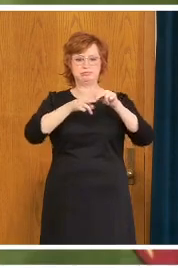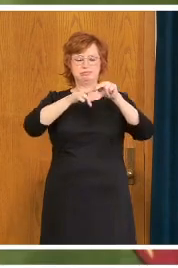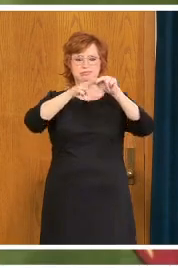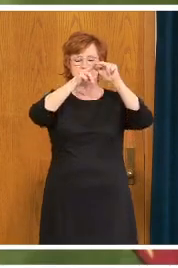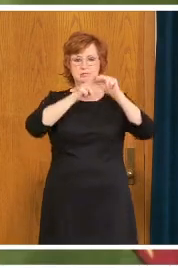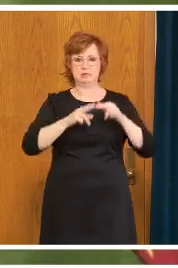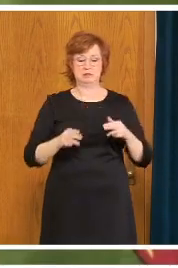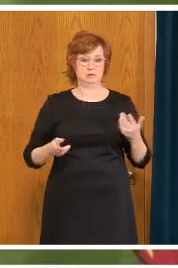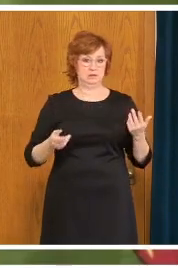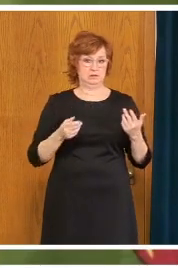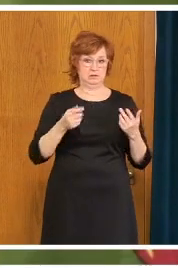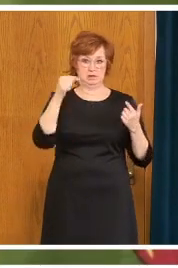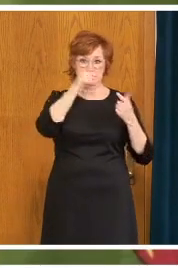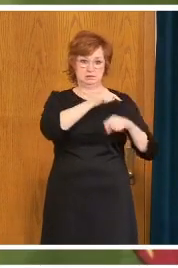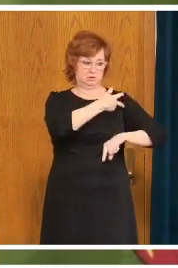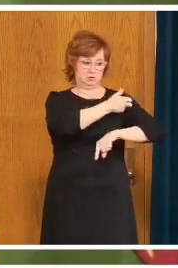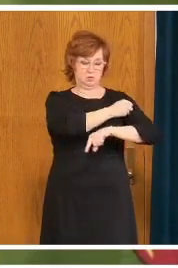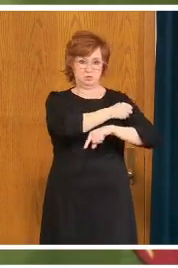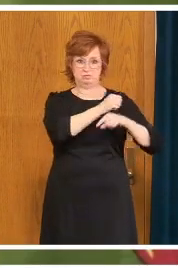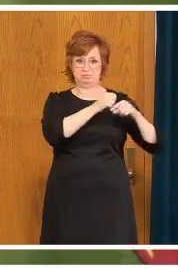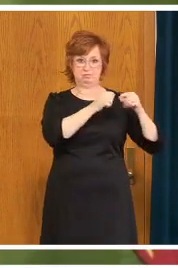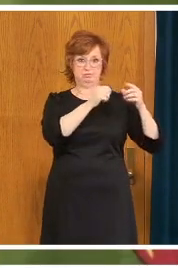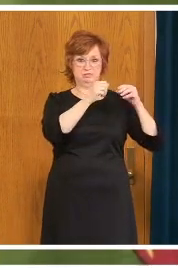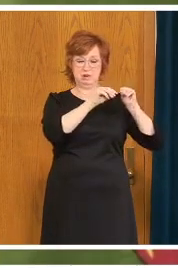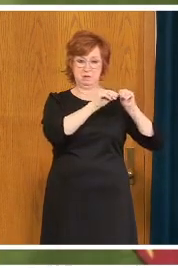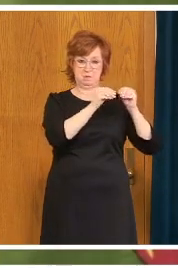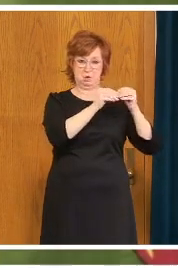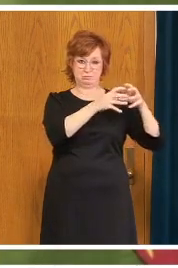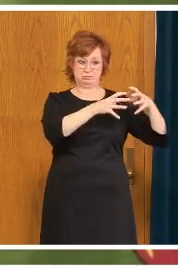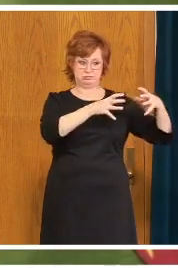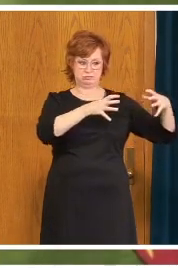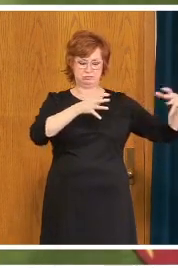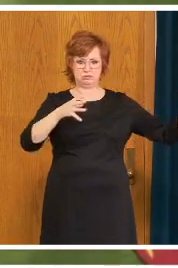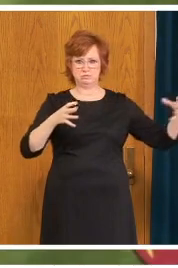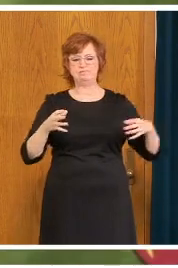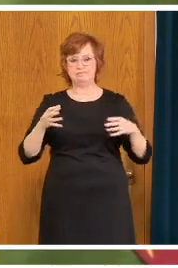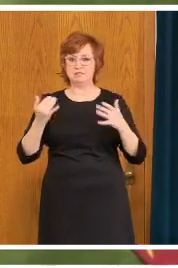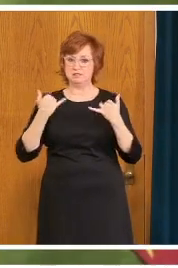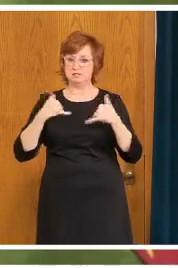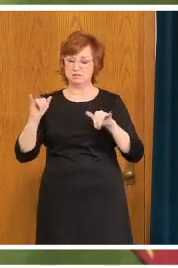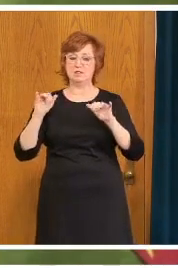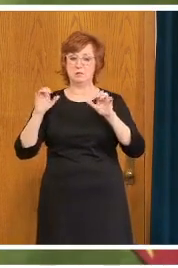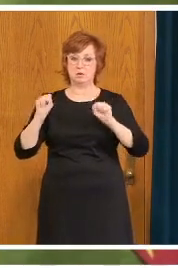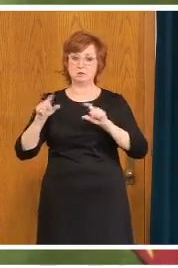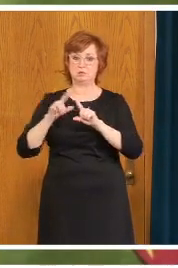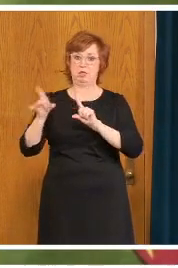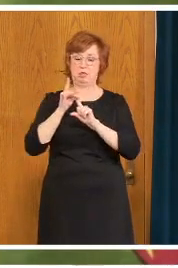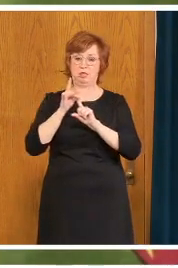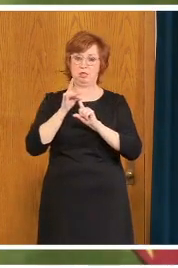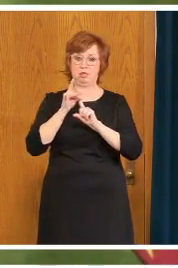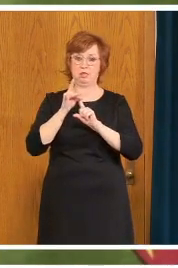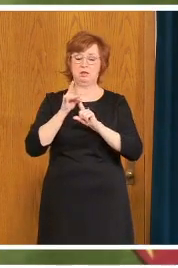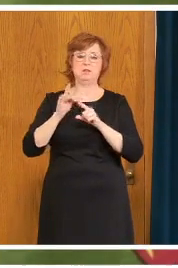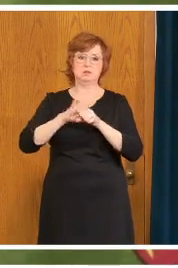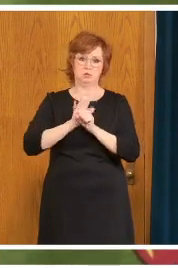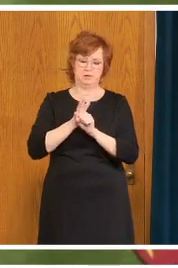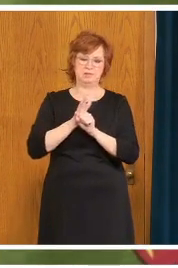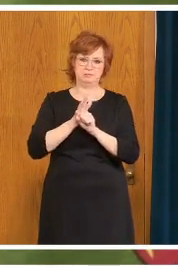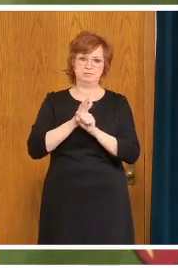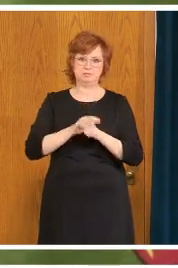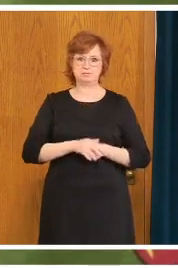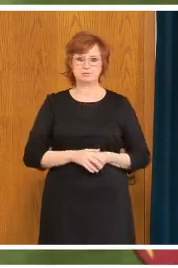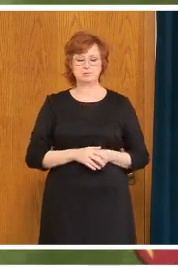still a chance of catching COVID-19. I strongly believe we are getting close to having enough public vaccinations